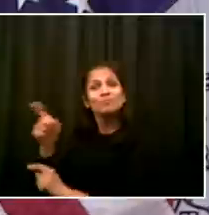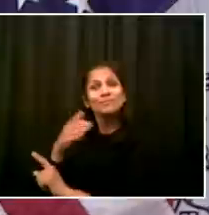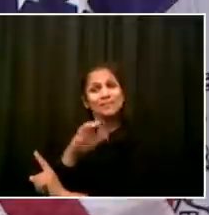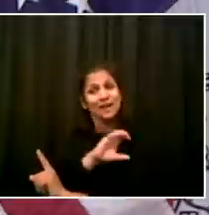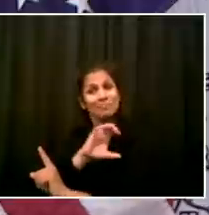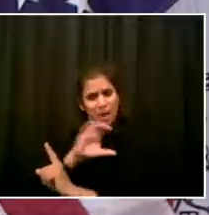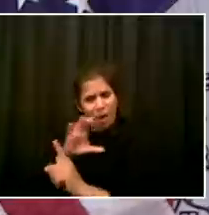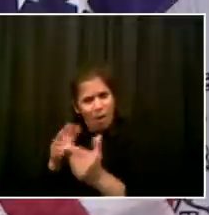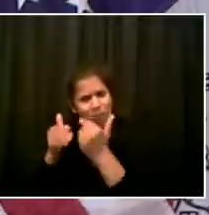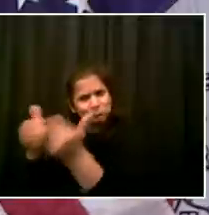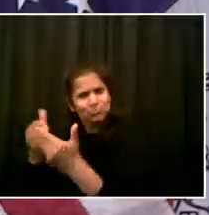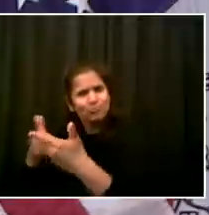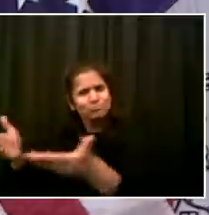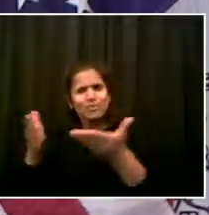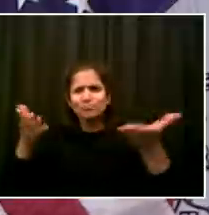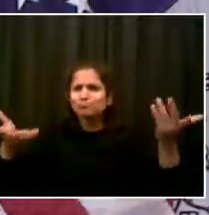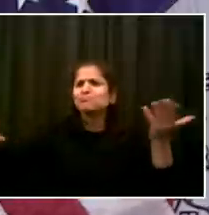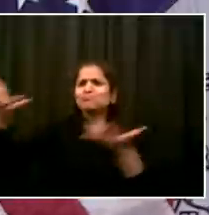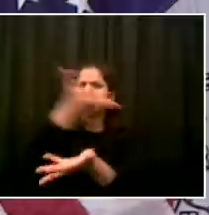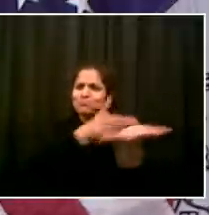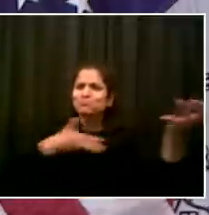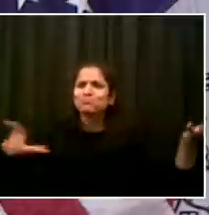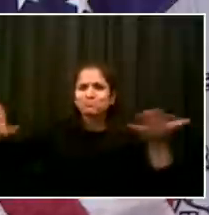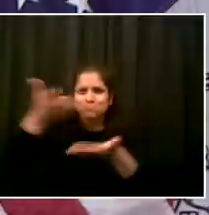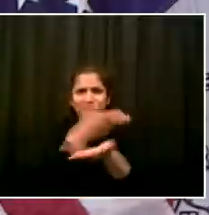cyclone. I certainly love